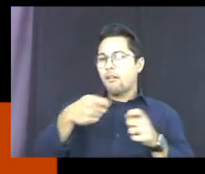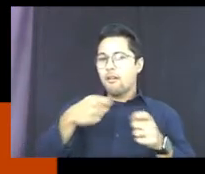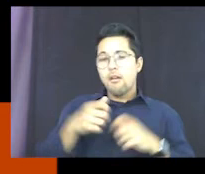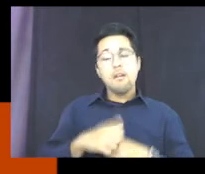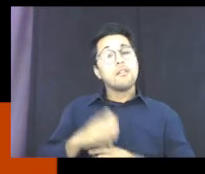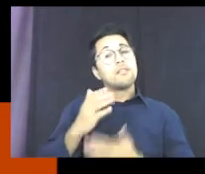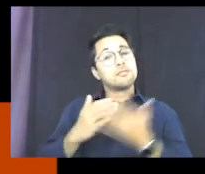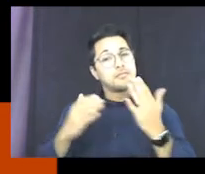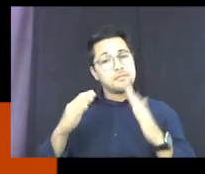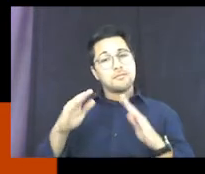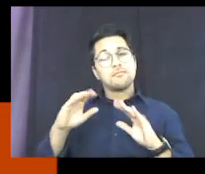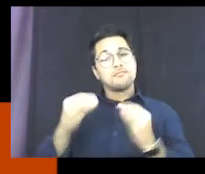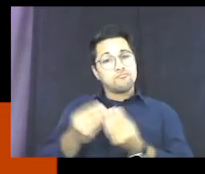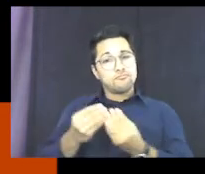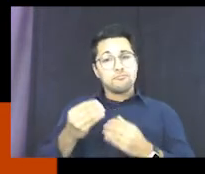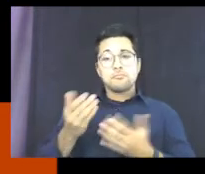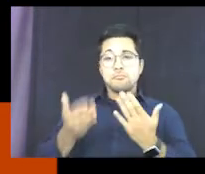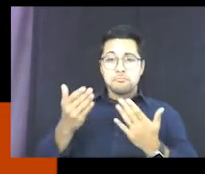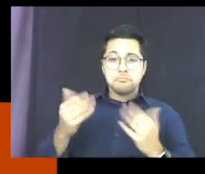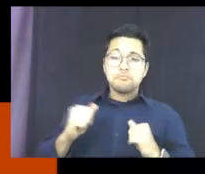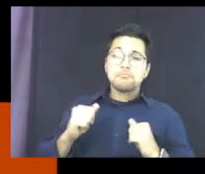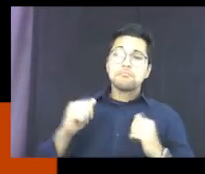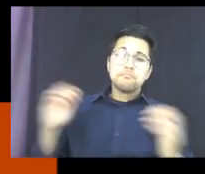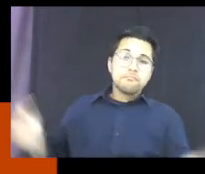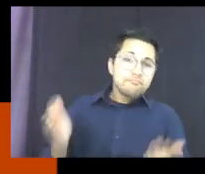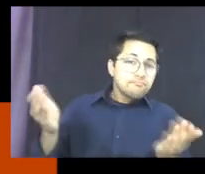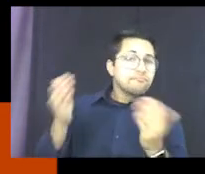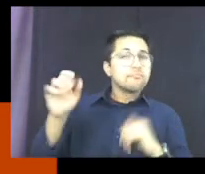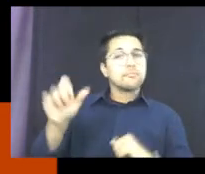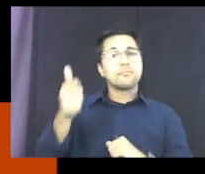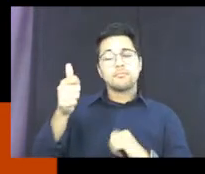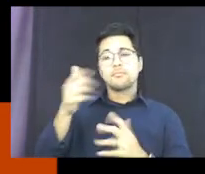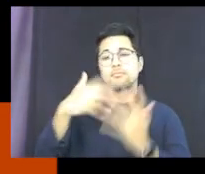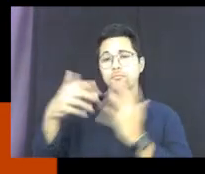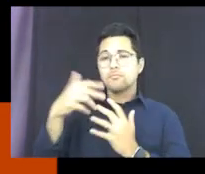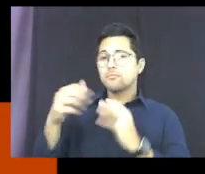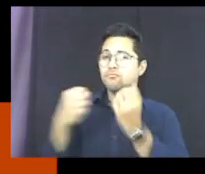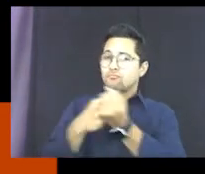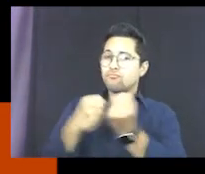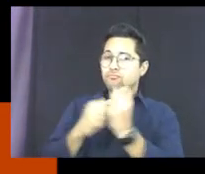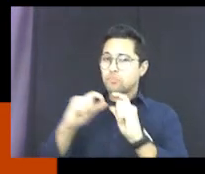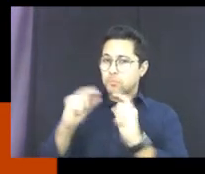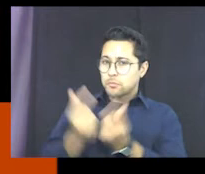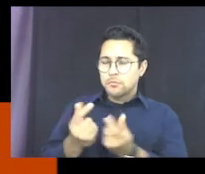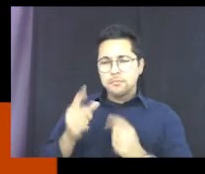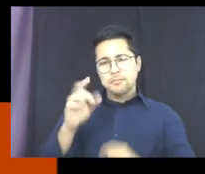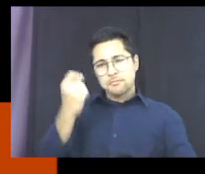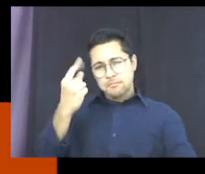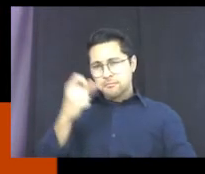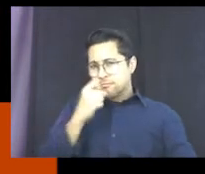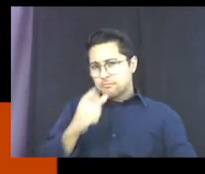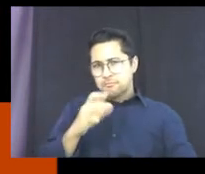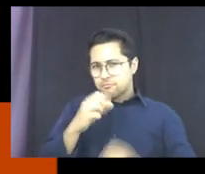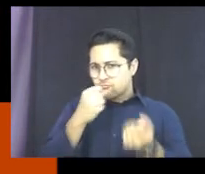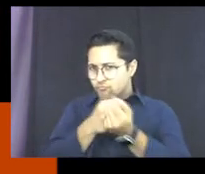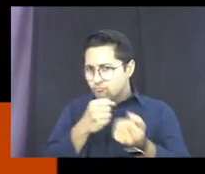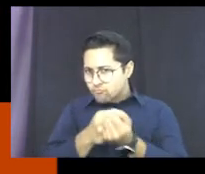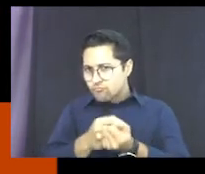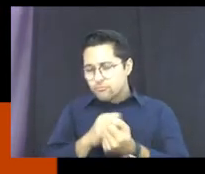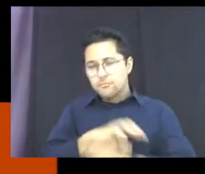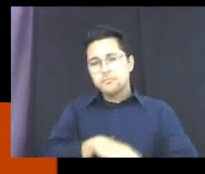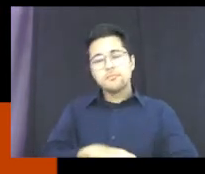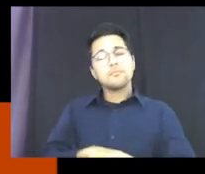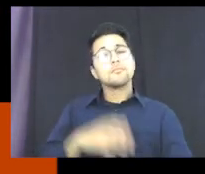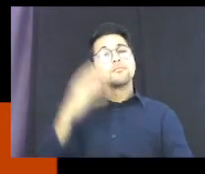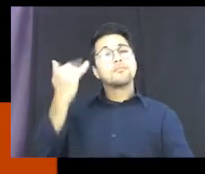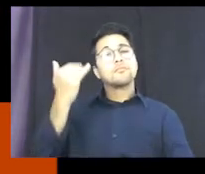of these organizations may also promote other social and support groups that they do not directly sponsor or facilitate, so